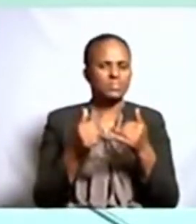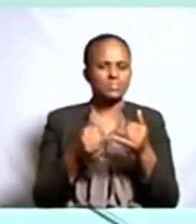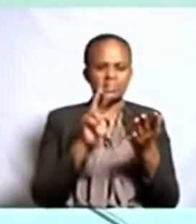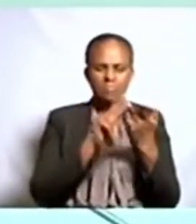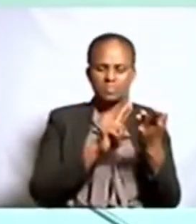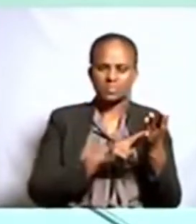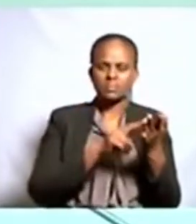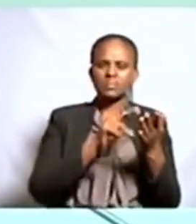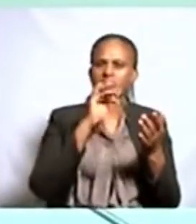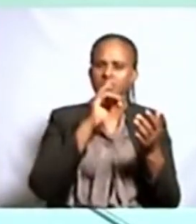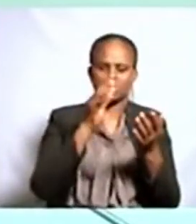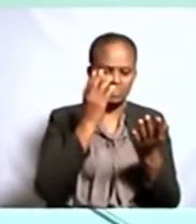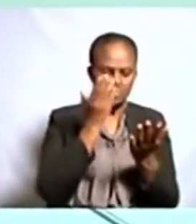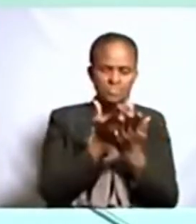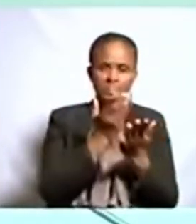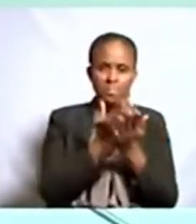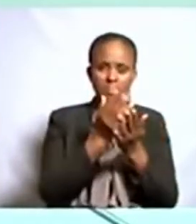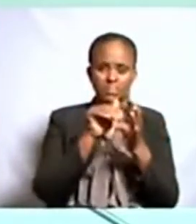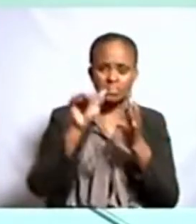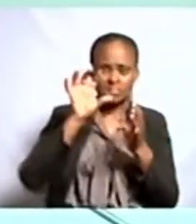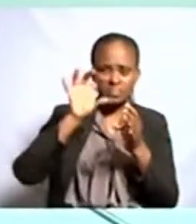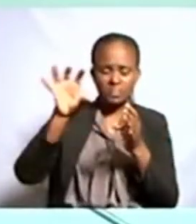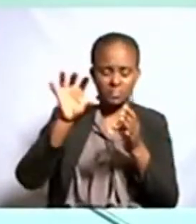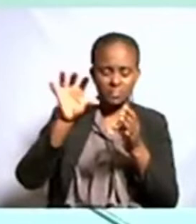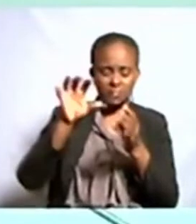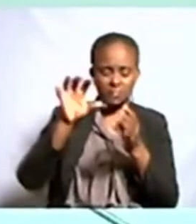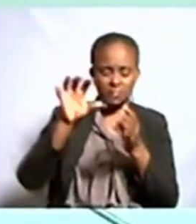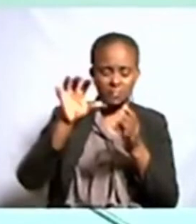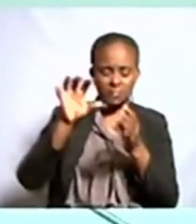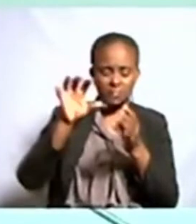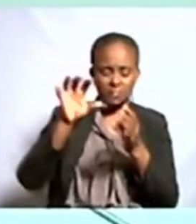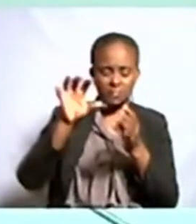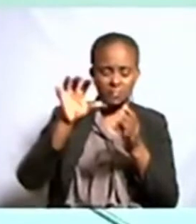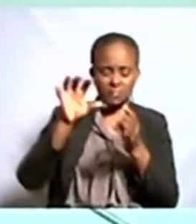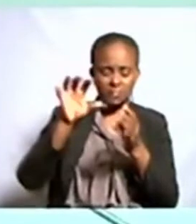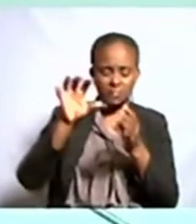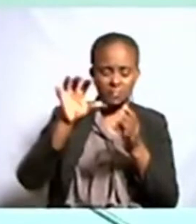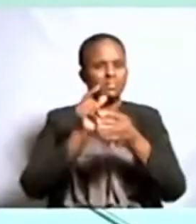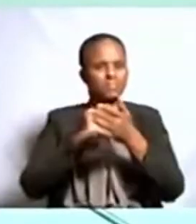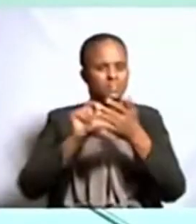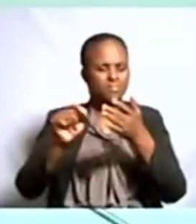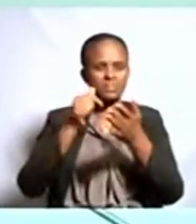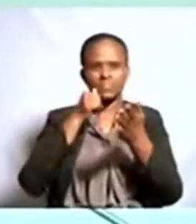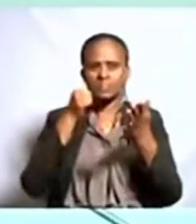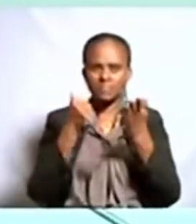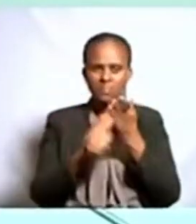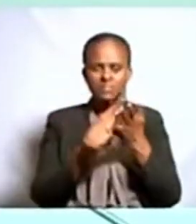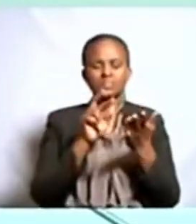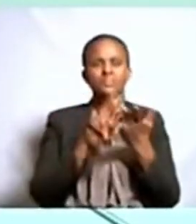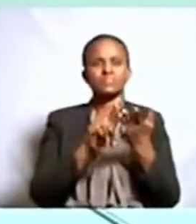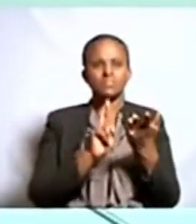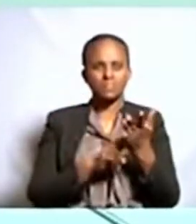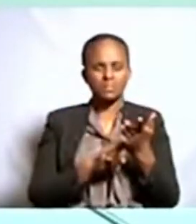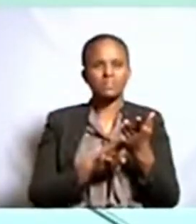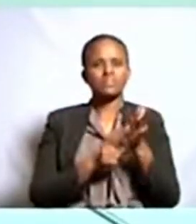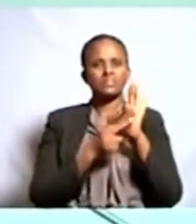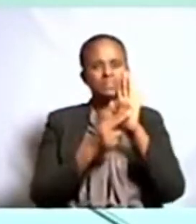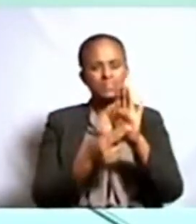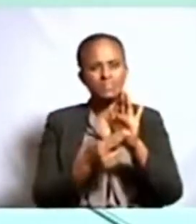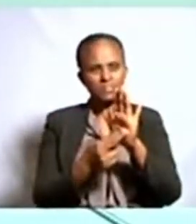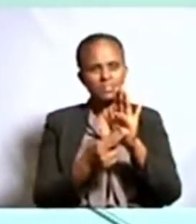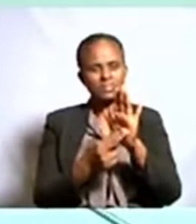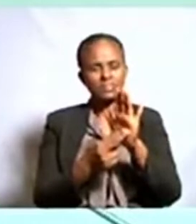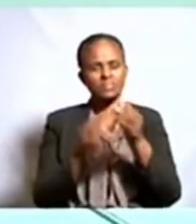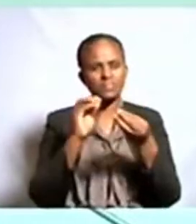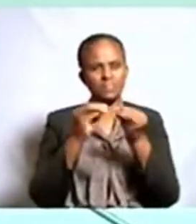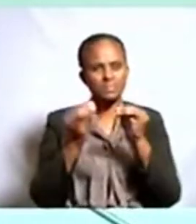report is yet to be tabled at the Provincial Procurement Committee at the time of writing this report, as indicated on